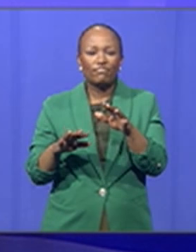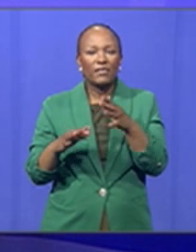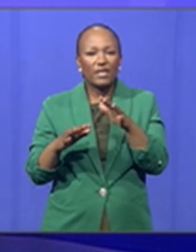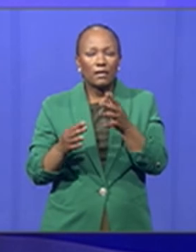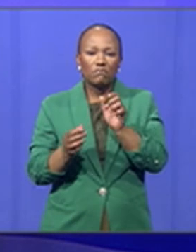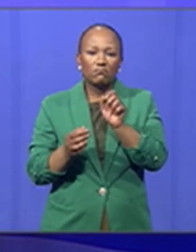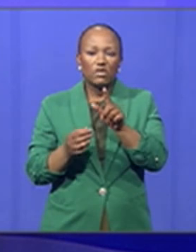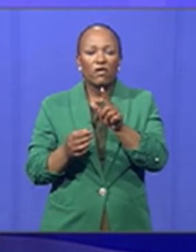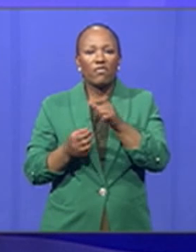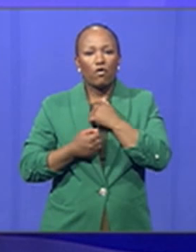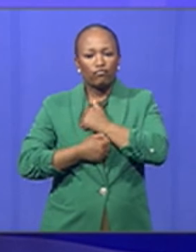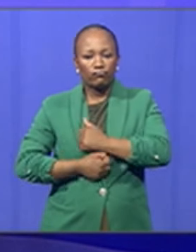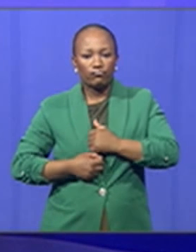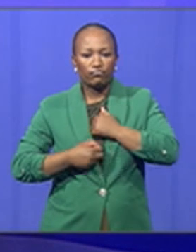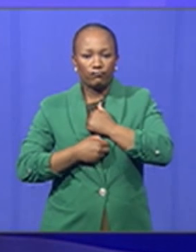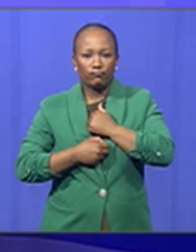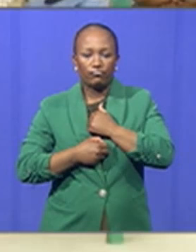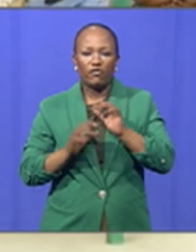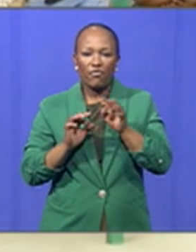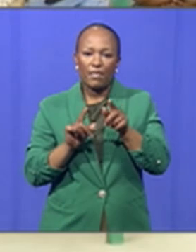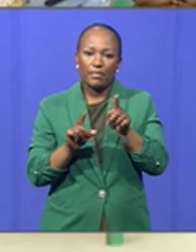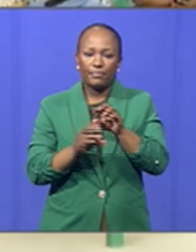malapa ao a amegilego.